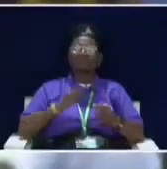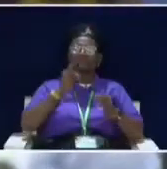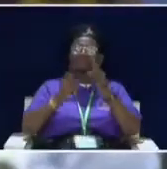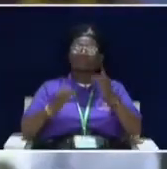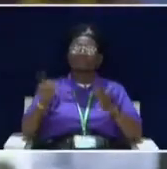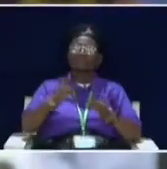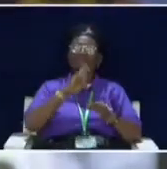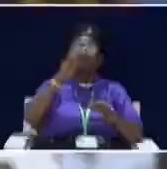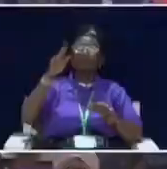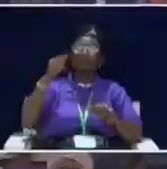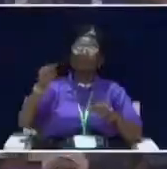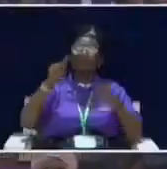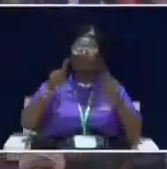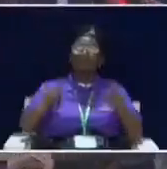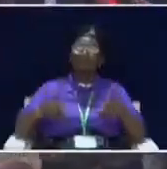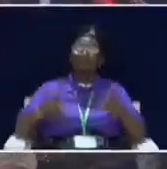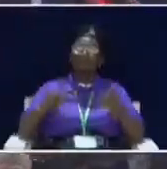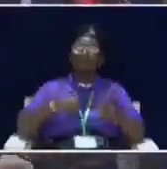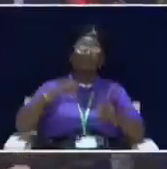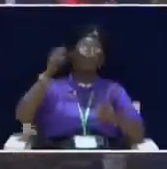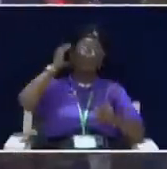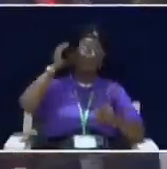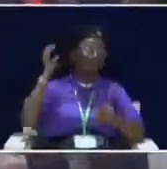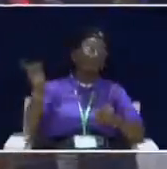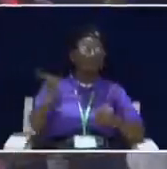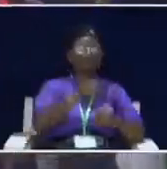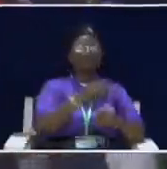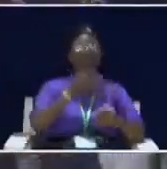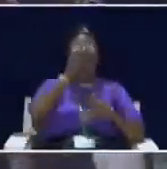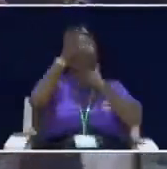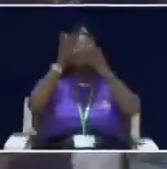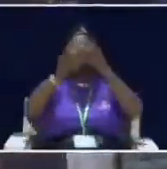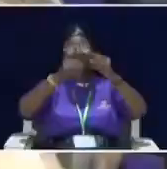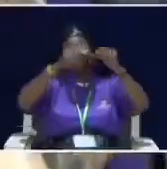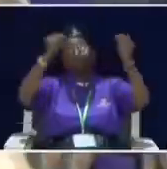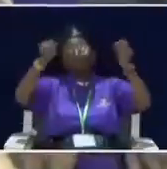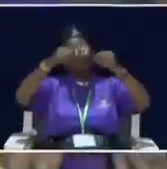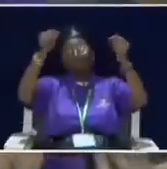fellow, let me hear you shout hallelujah.